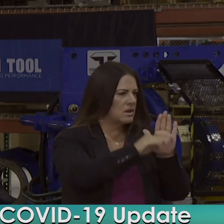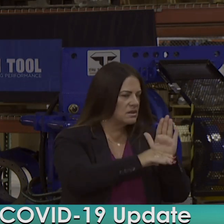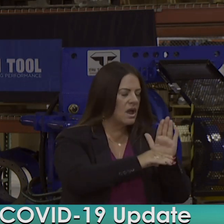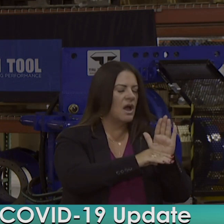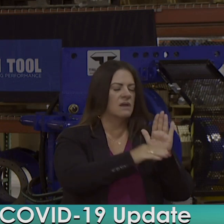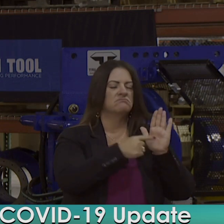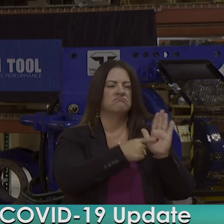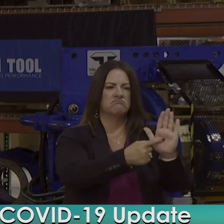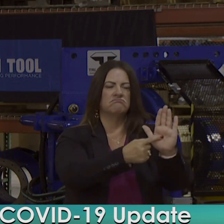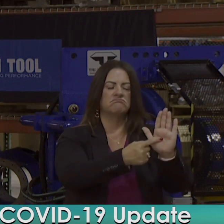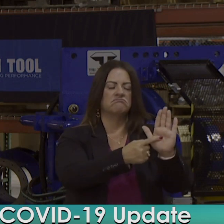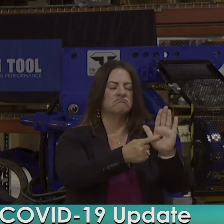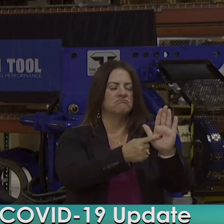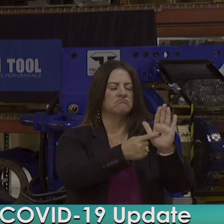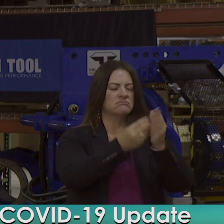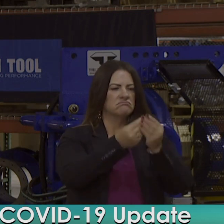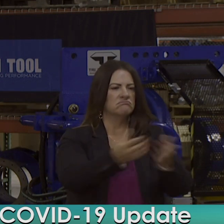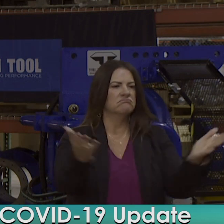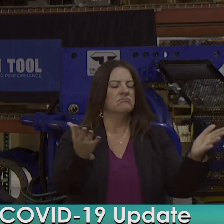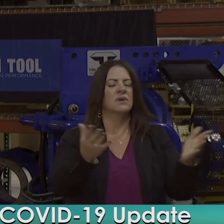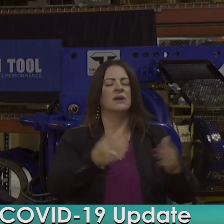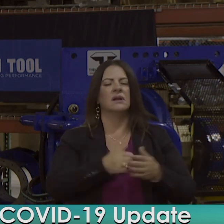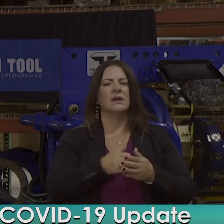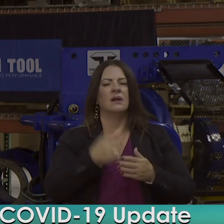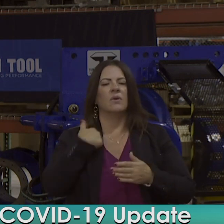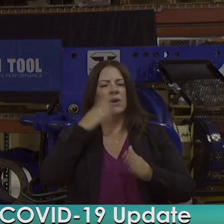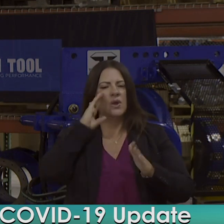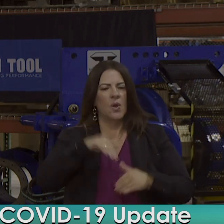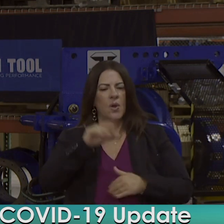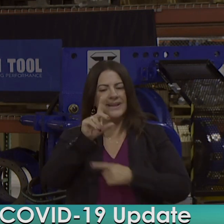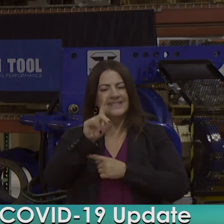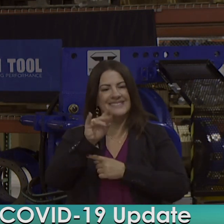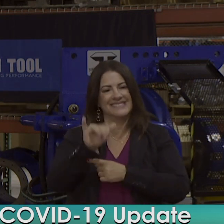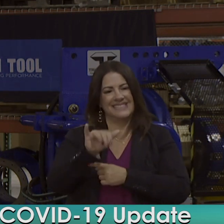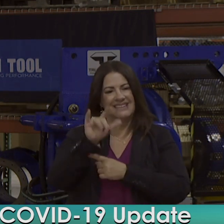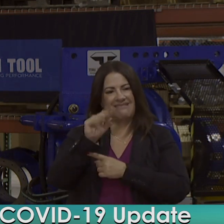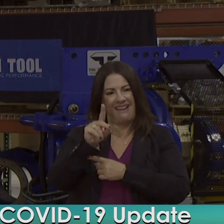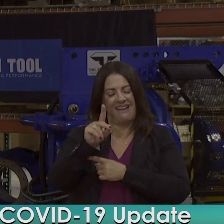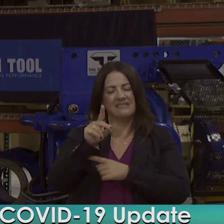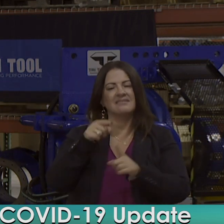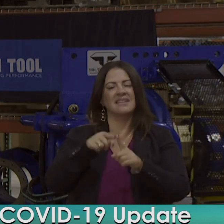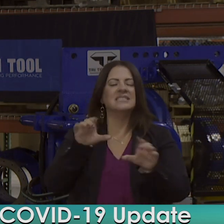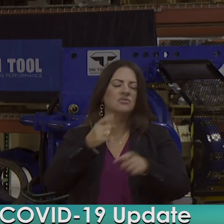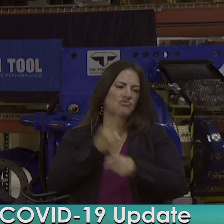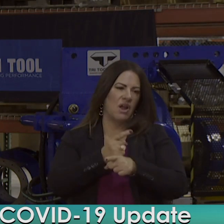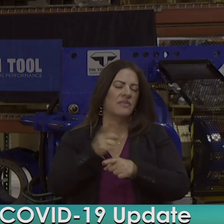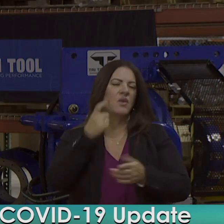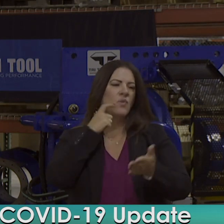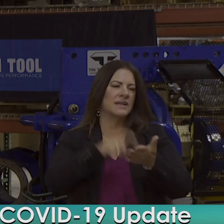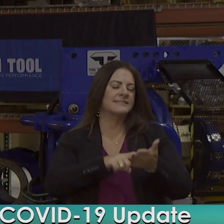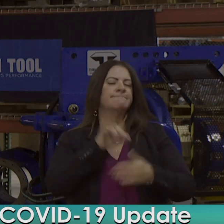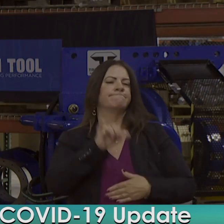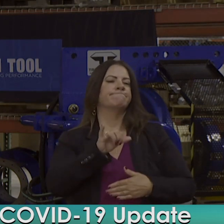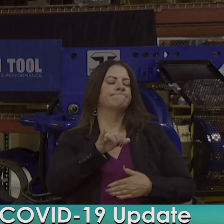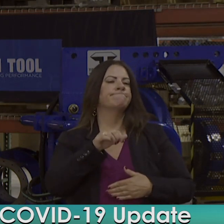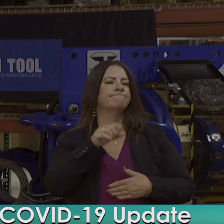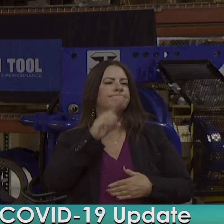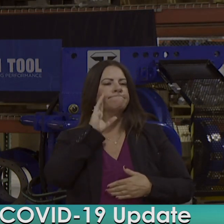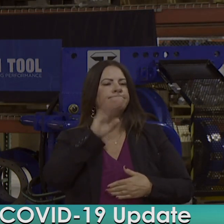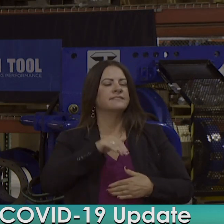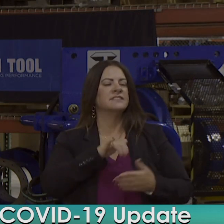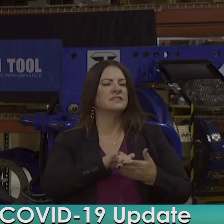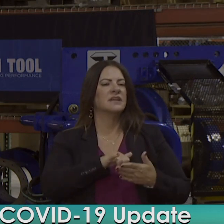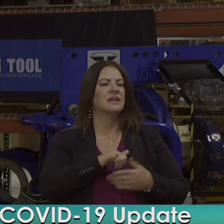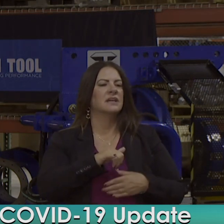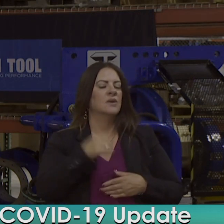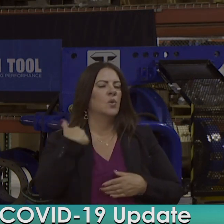in the press release that came out from Disney. Disney, to their credit, did the right thing, recognizing the state was not forthcoming